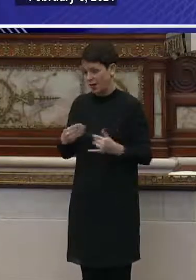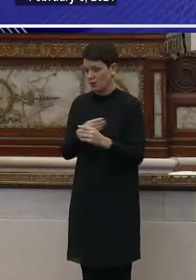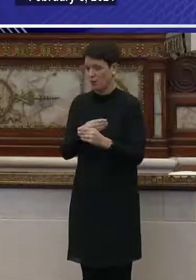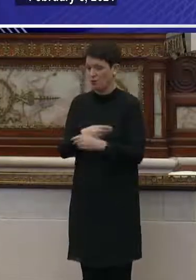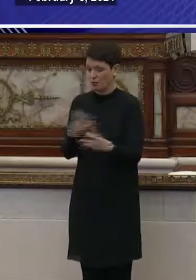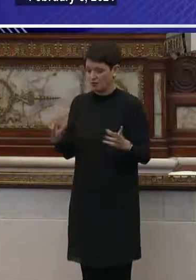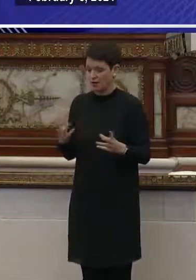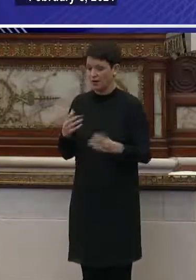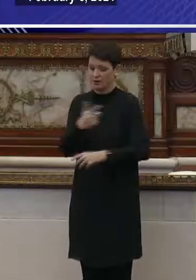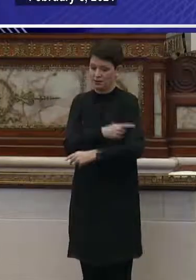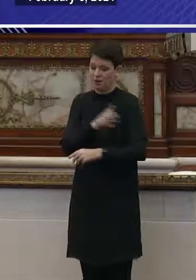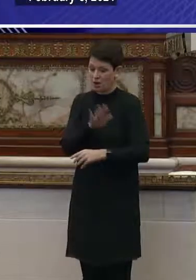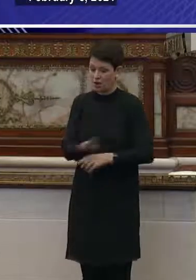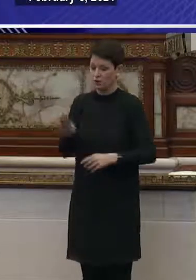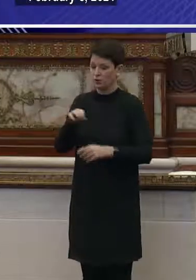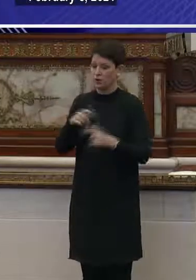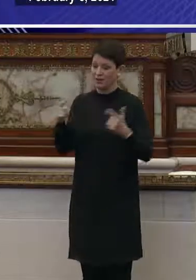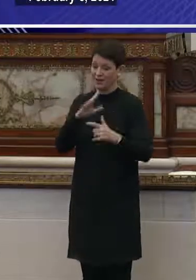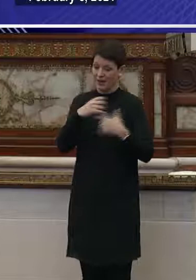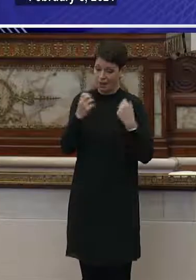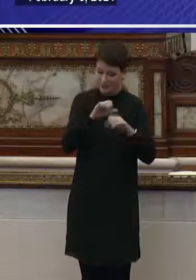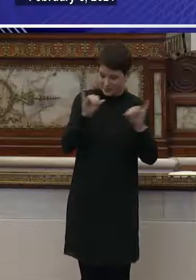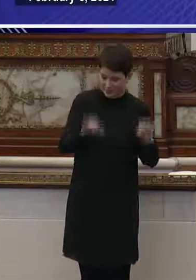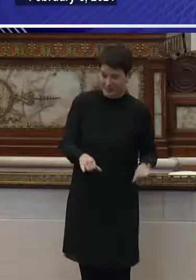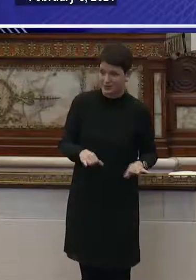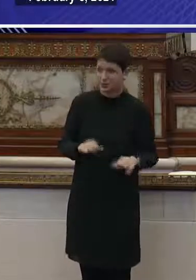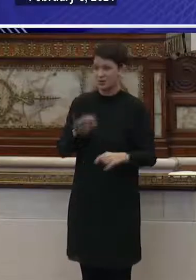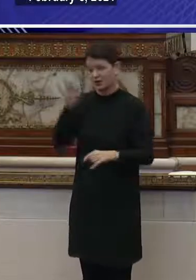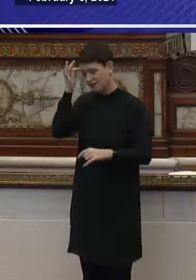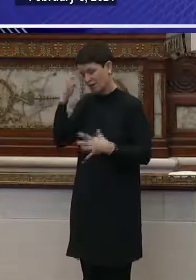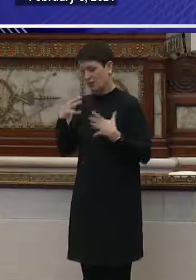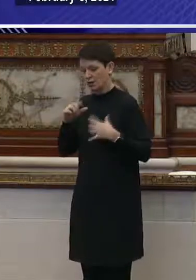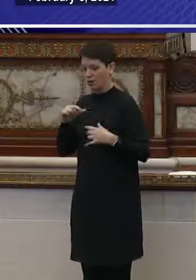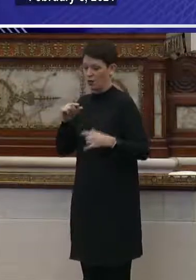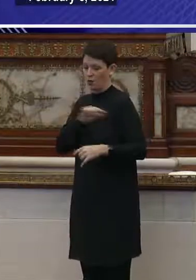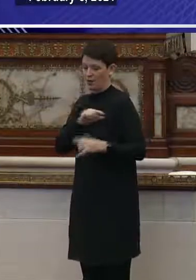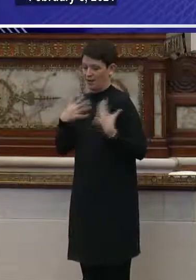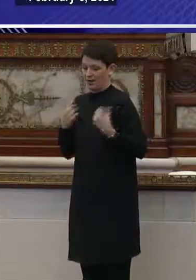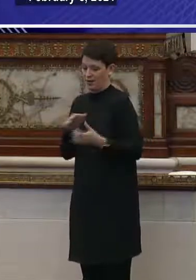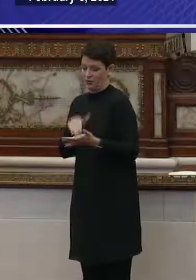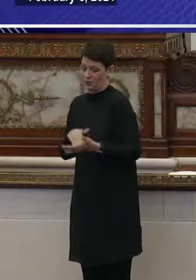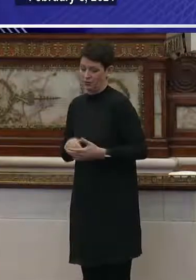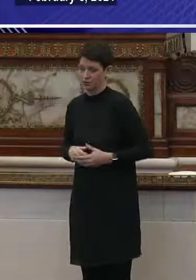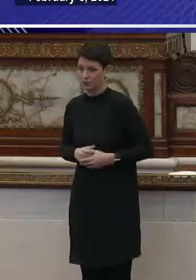city, including all of our major health systems, federally qualified health centers.